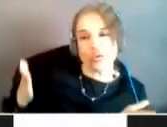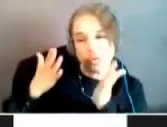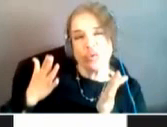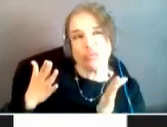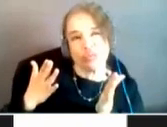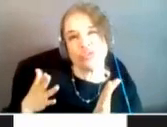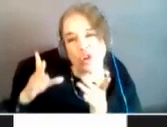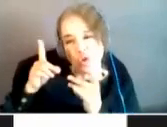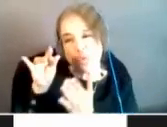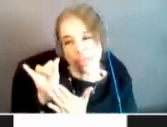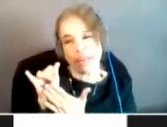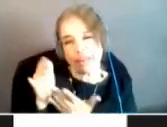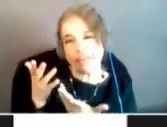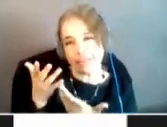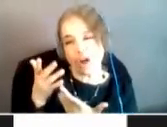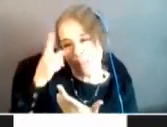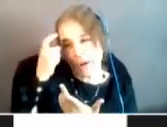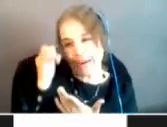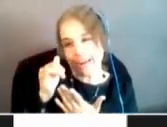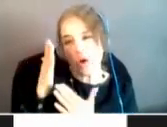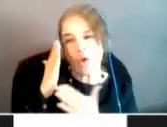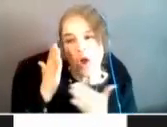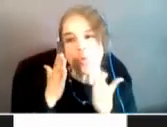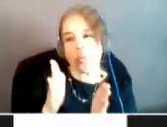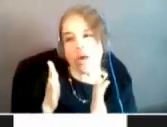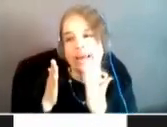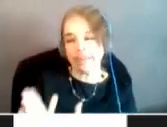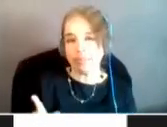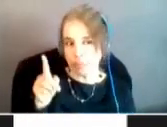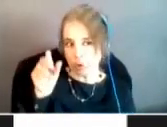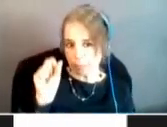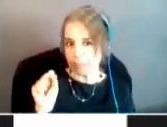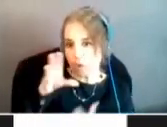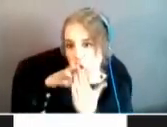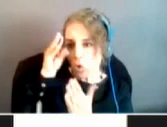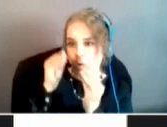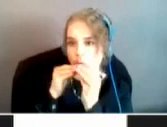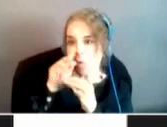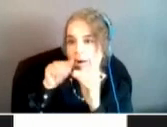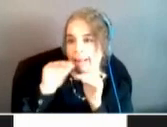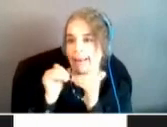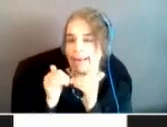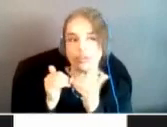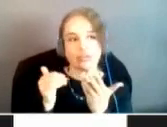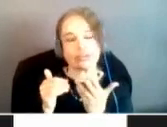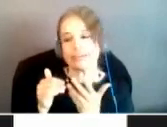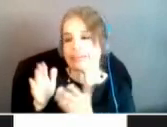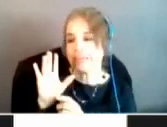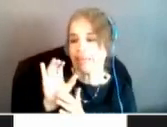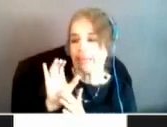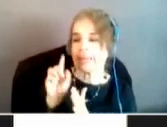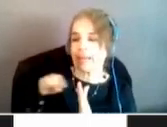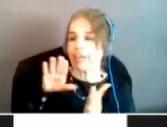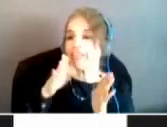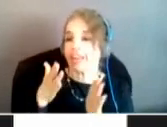you to do that, because that might be a way that you can learn more about how the circumstances of